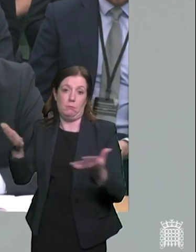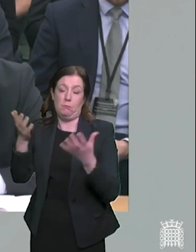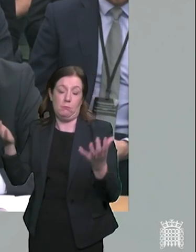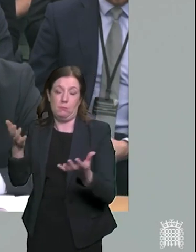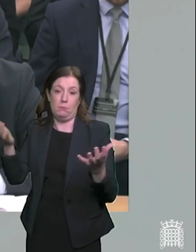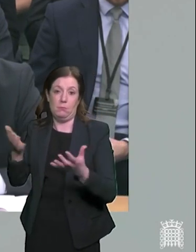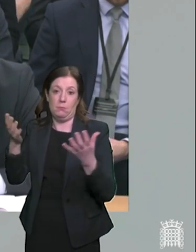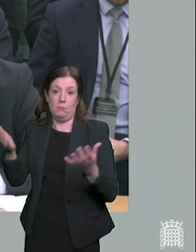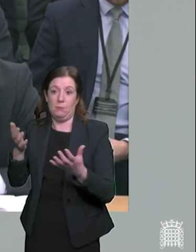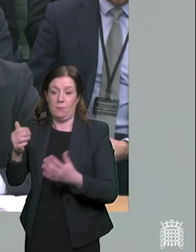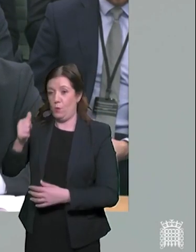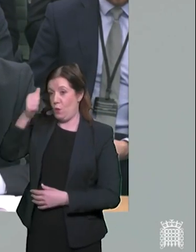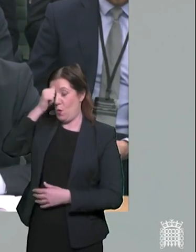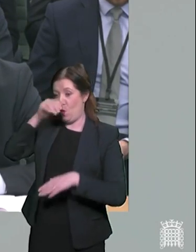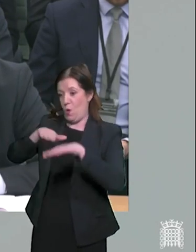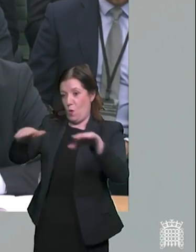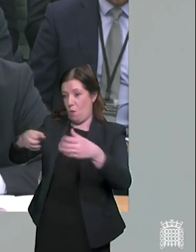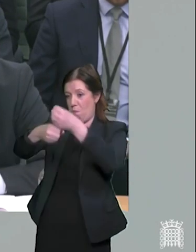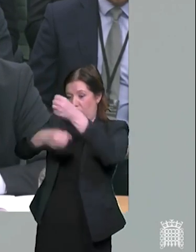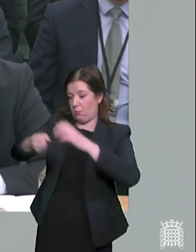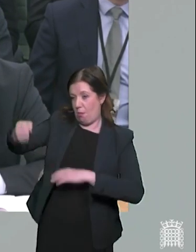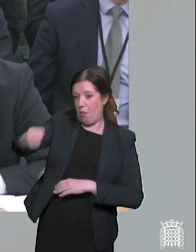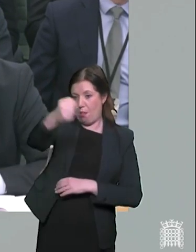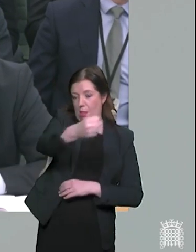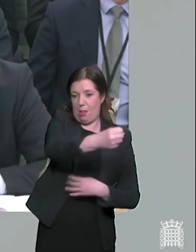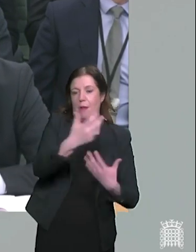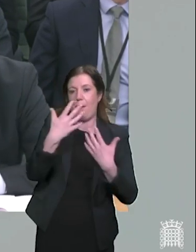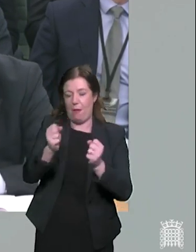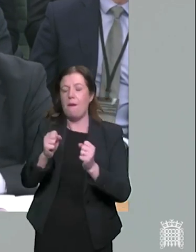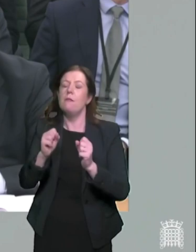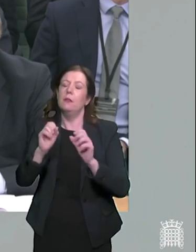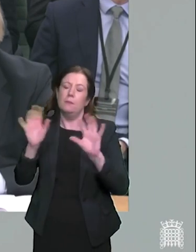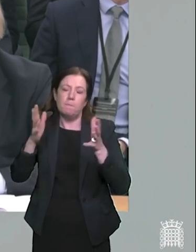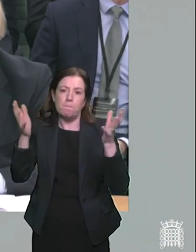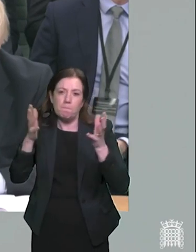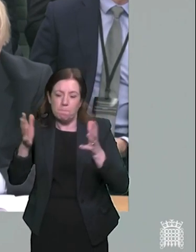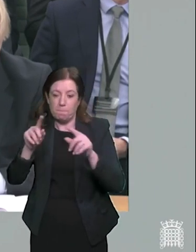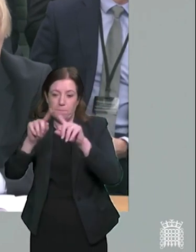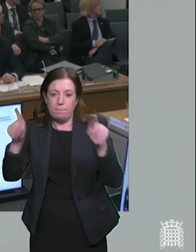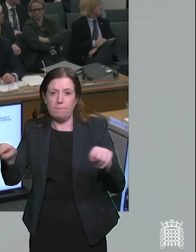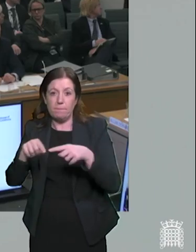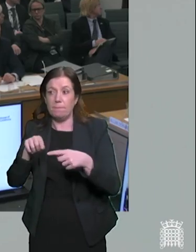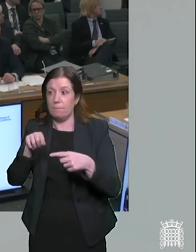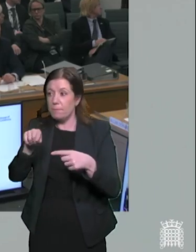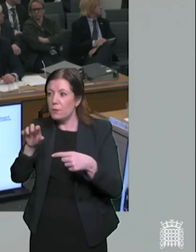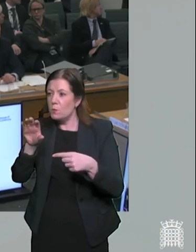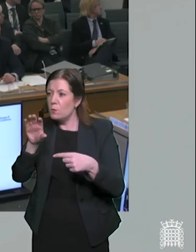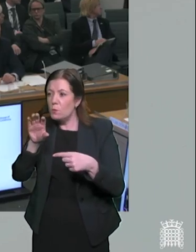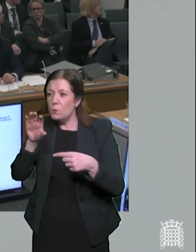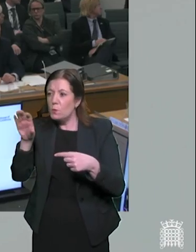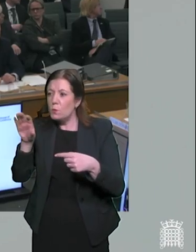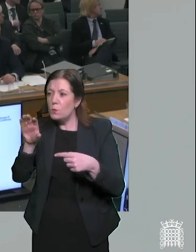there's some bottles on the table, but you have there you're looking actually. I think that's a Zoom. That's somebody